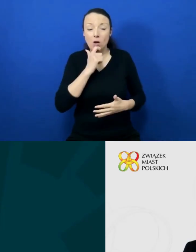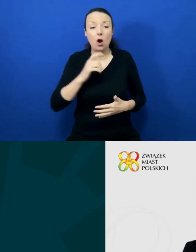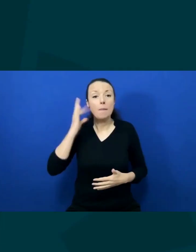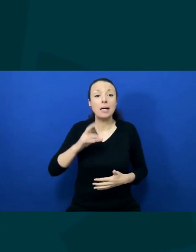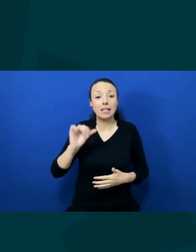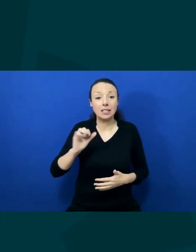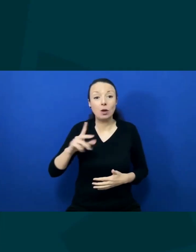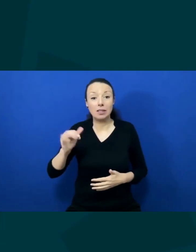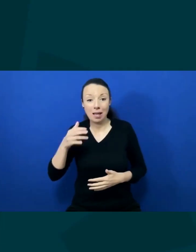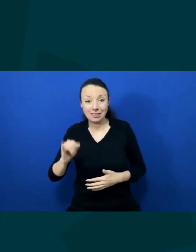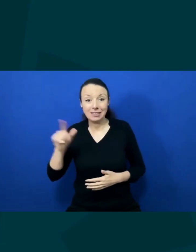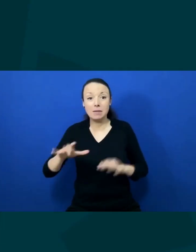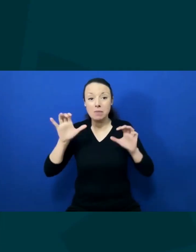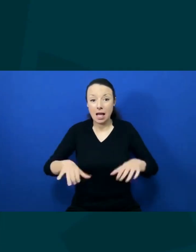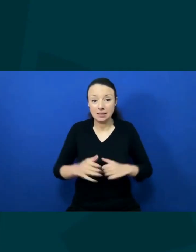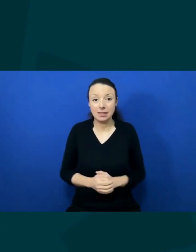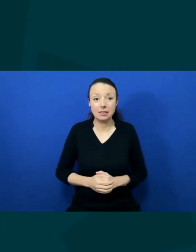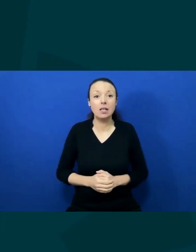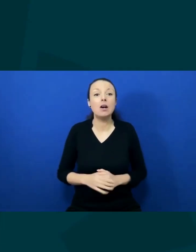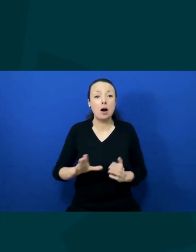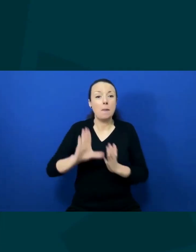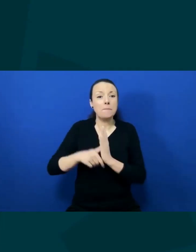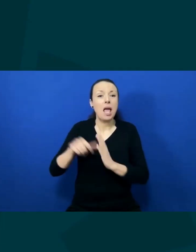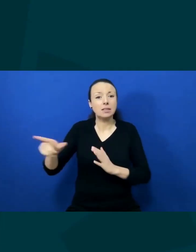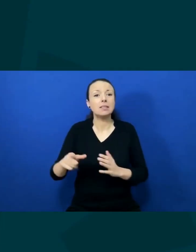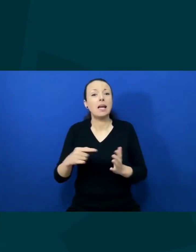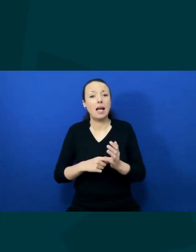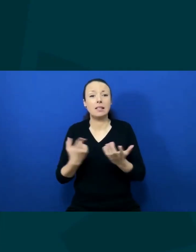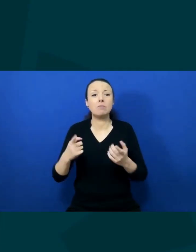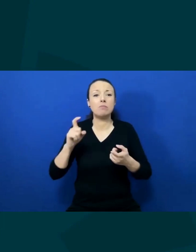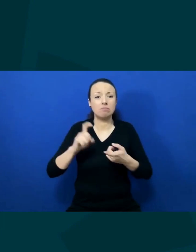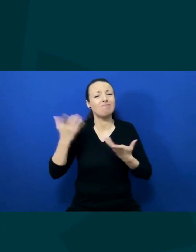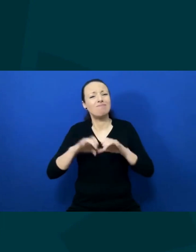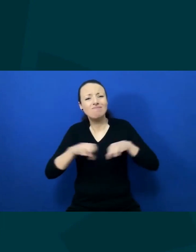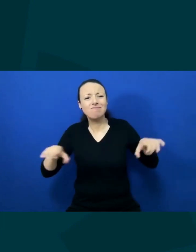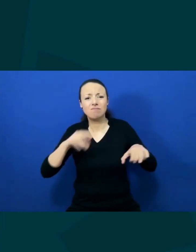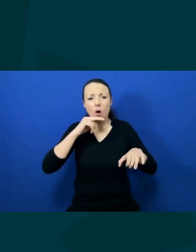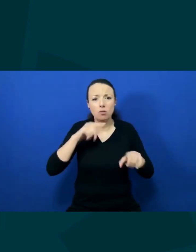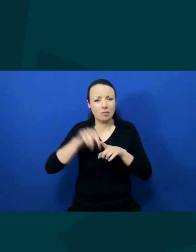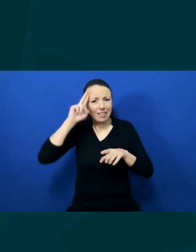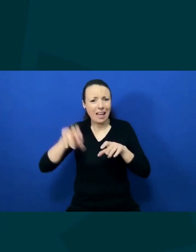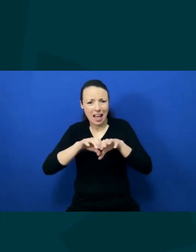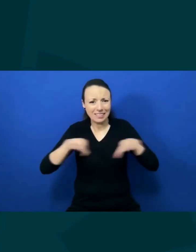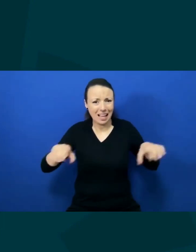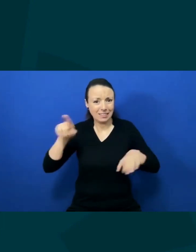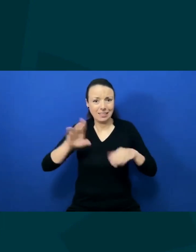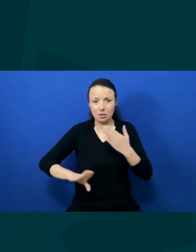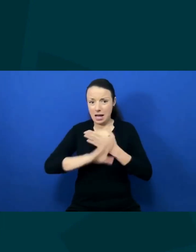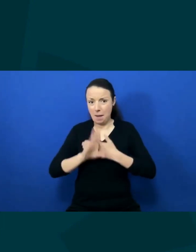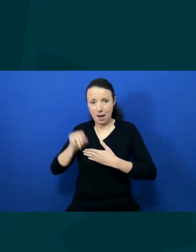content-intensive, interesting presentation by Mr. Stanisław Drzewiecki, chairman of the Municipal Water Supply and Sewage Systems in